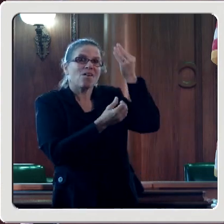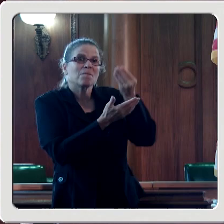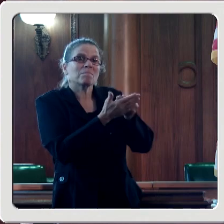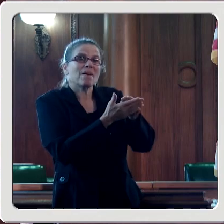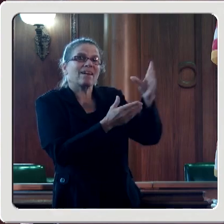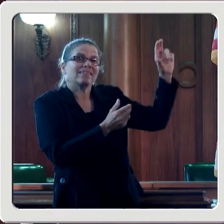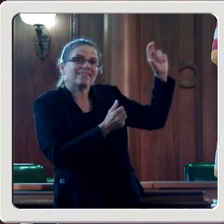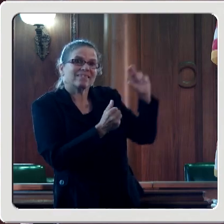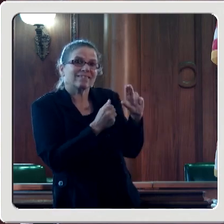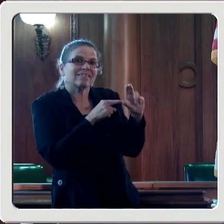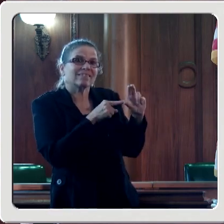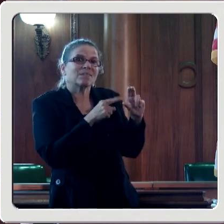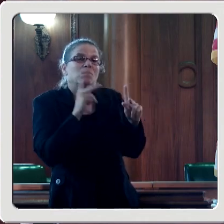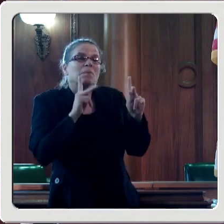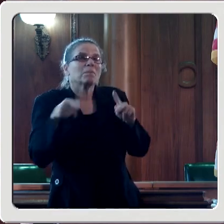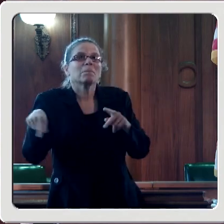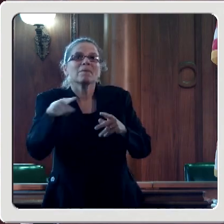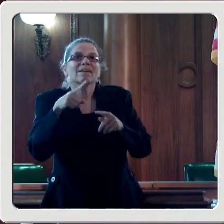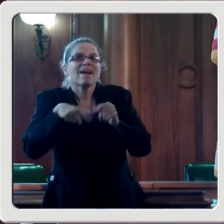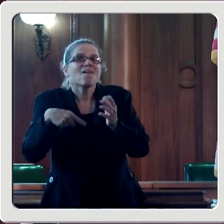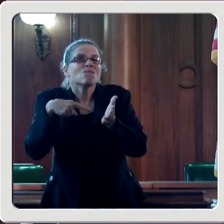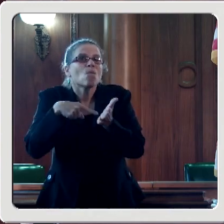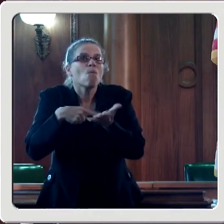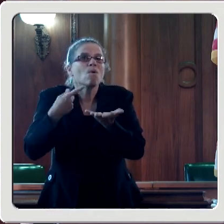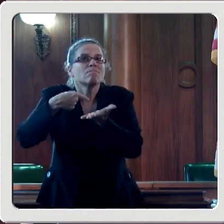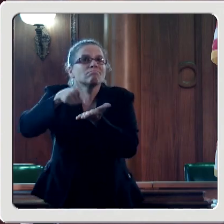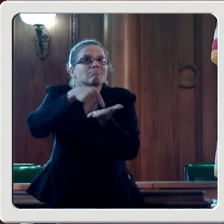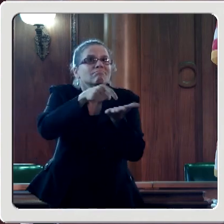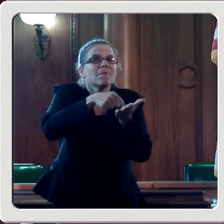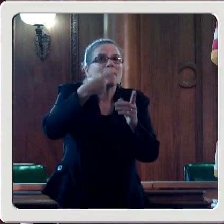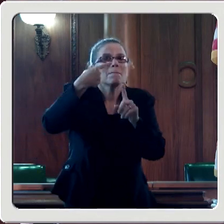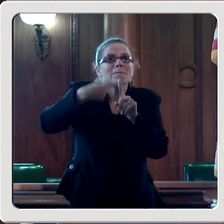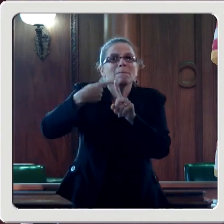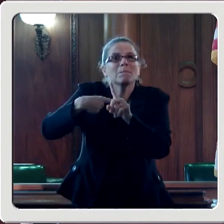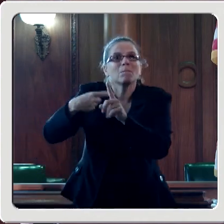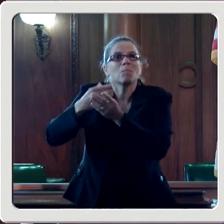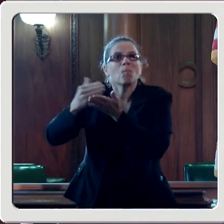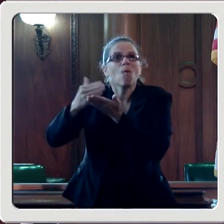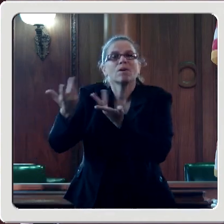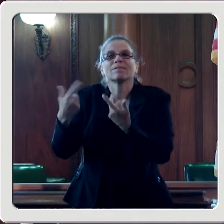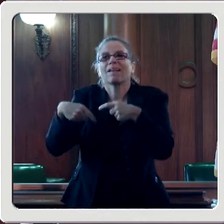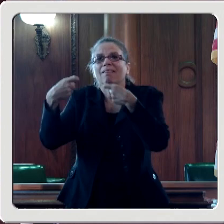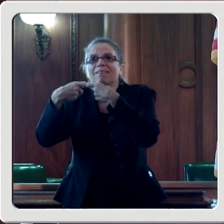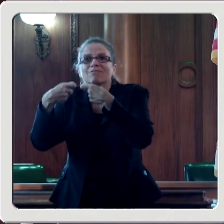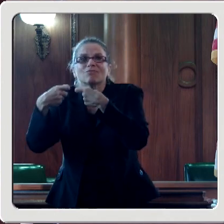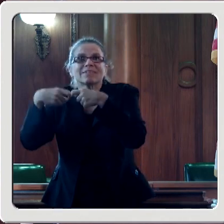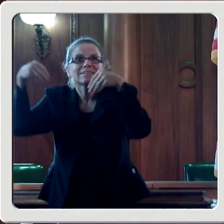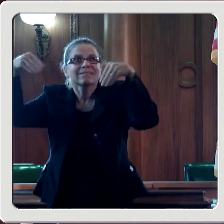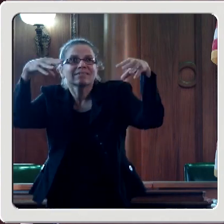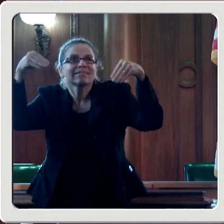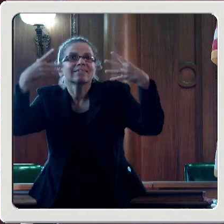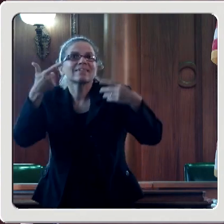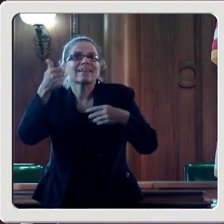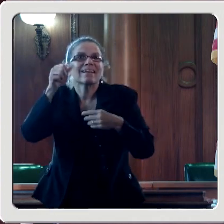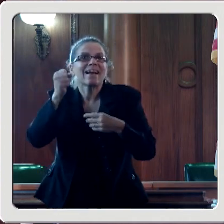and utility bills and rents, and I think now we're probably with the new 1.3, Timmy will give you a little more update on that.